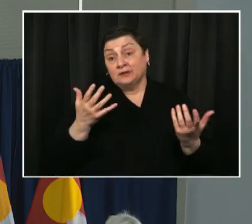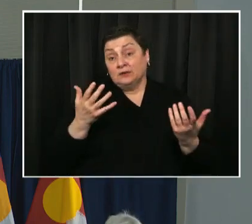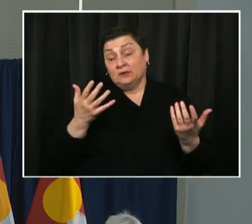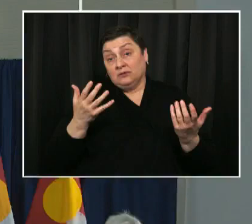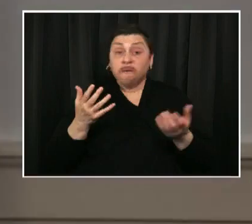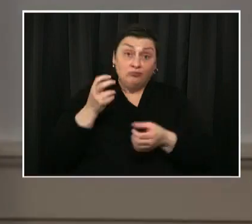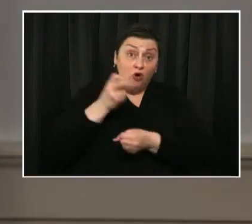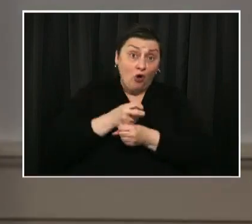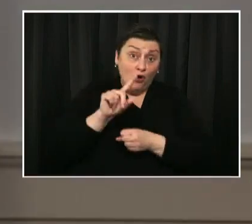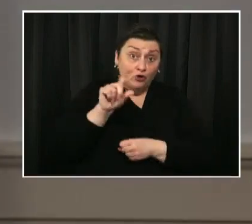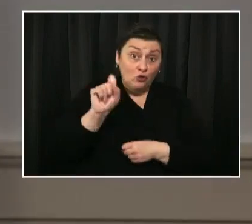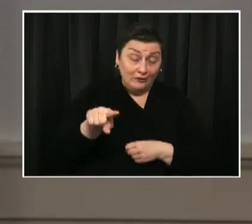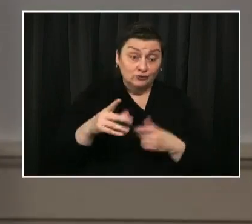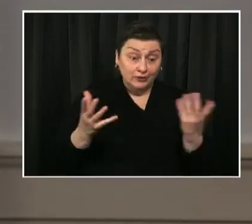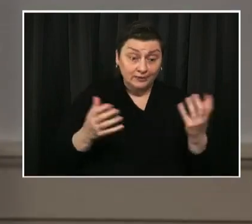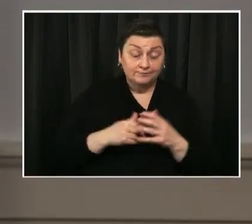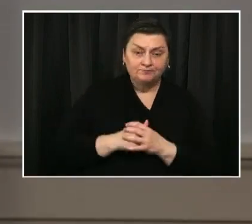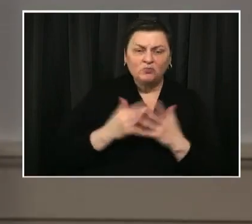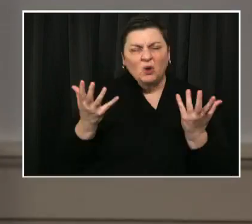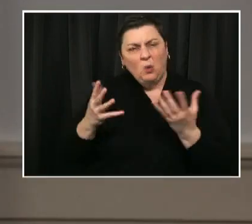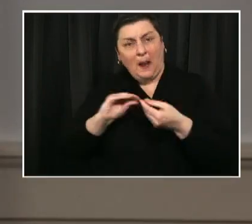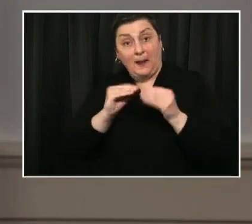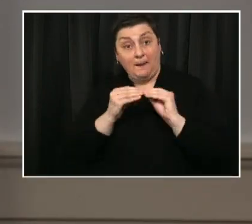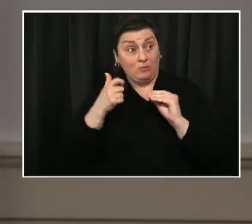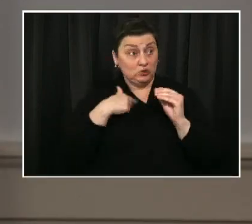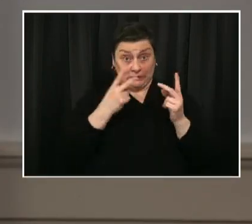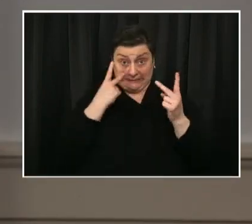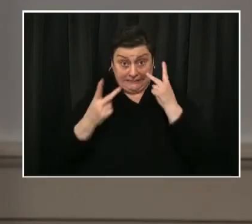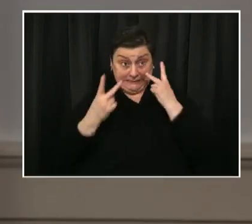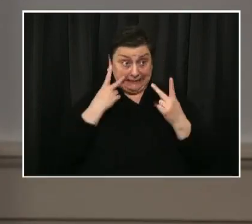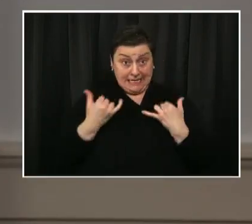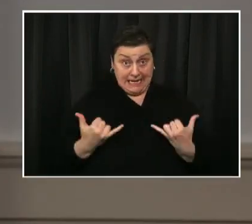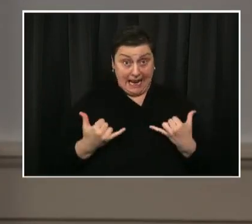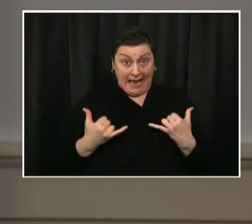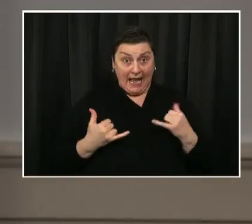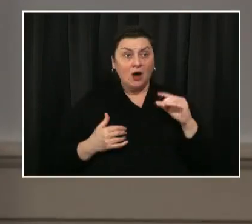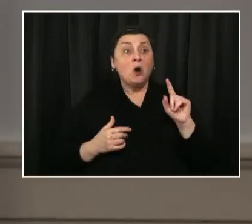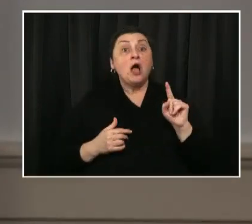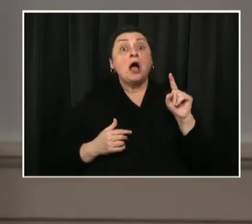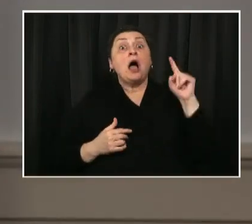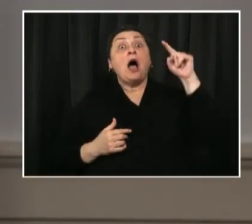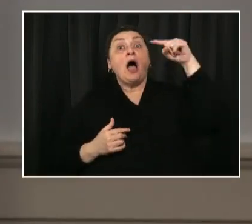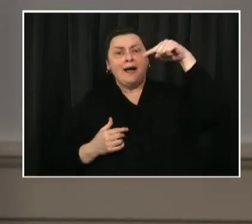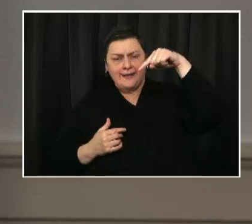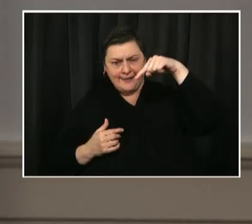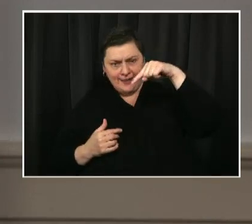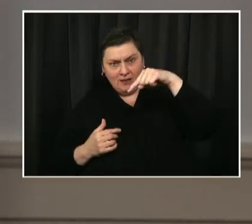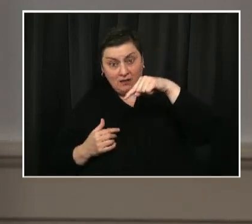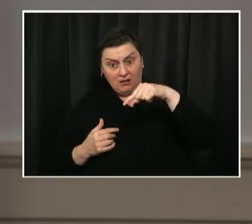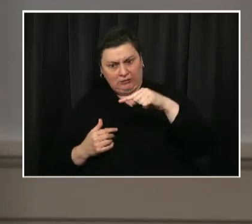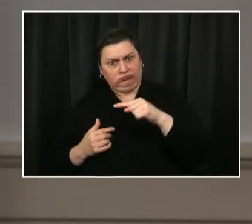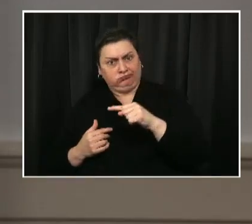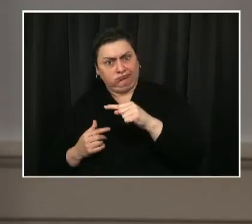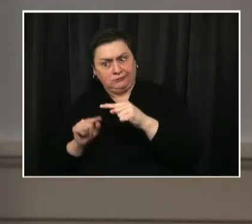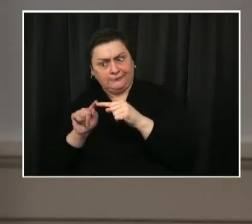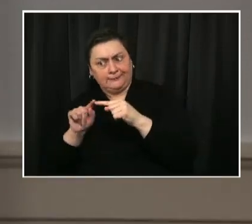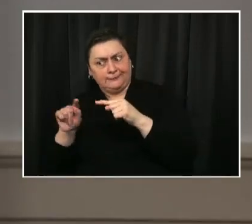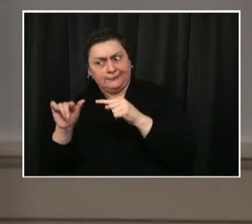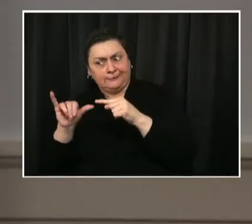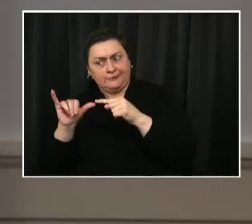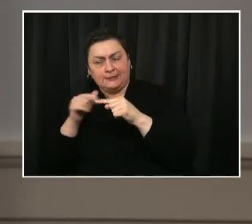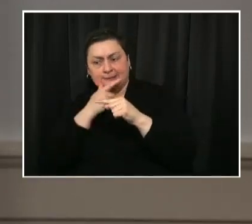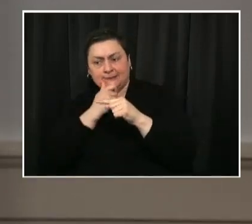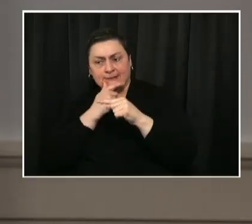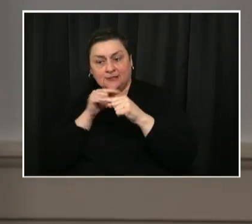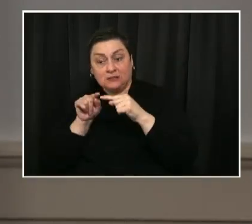with what we're observing, what direction things are going. I mean, if this is some